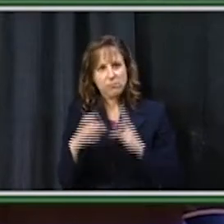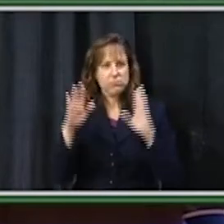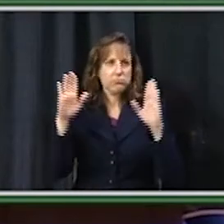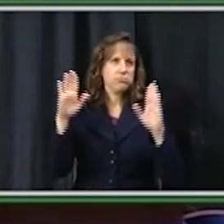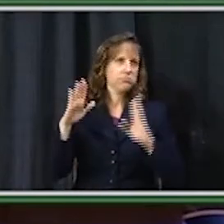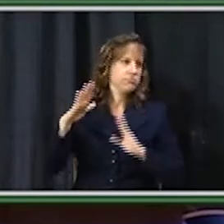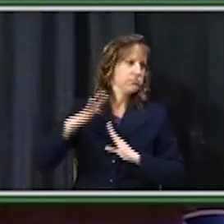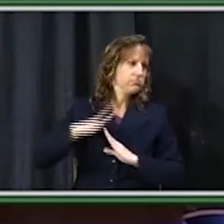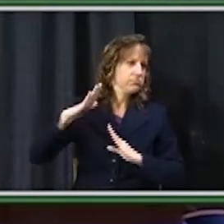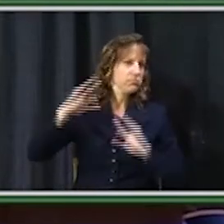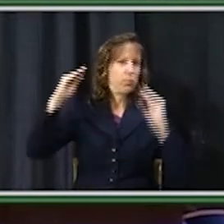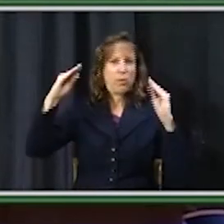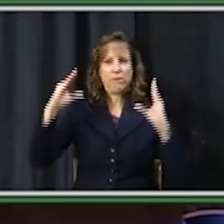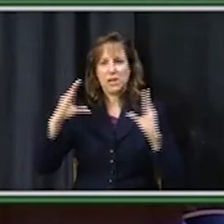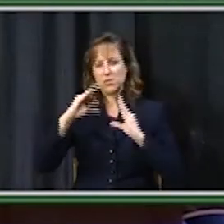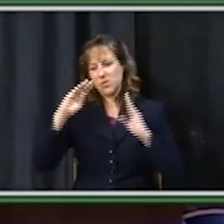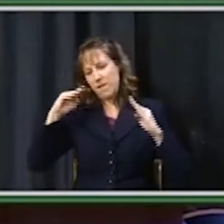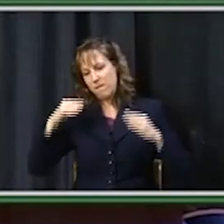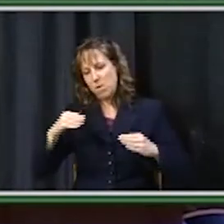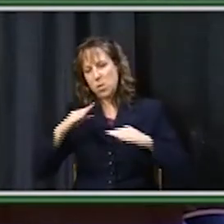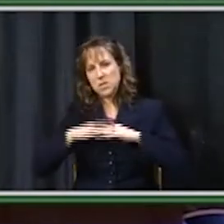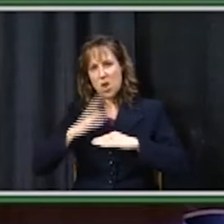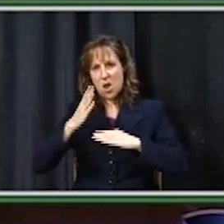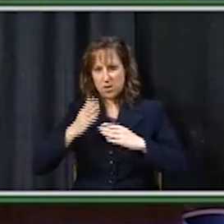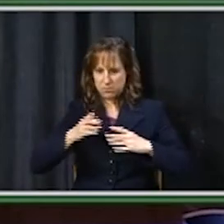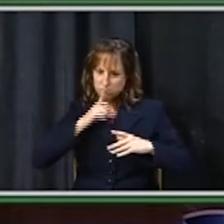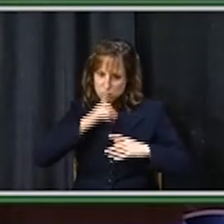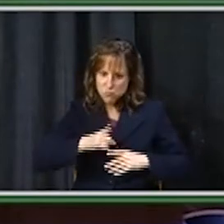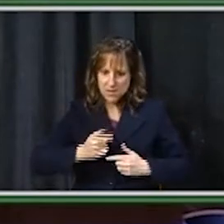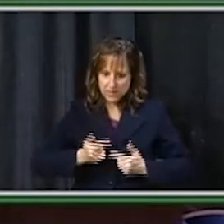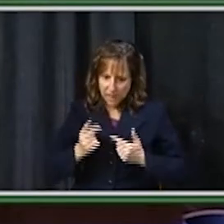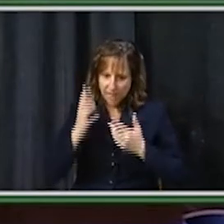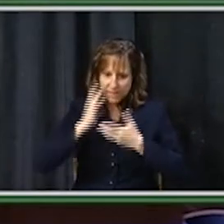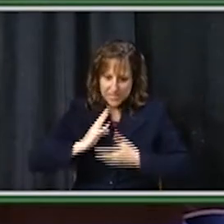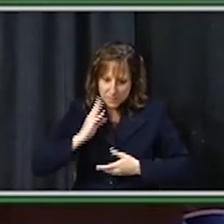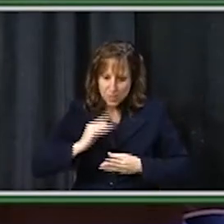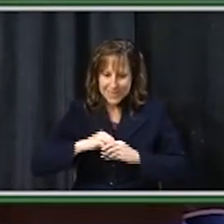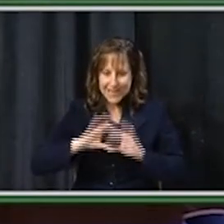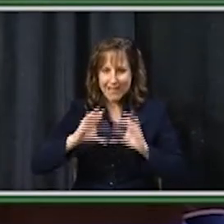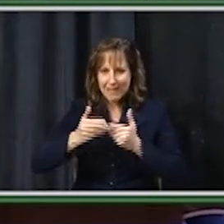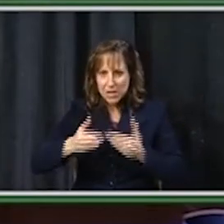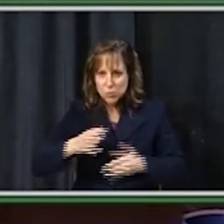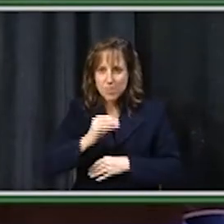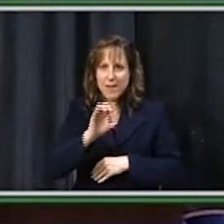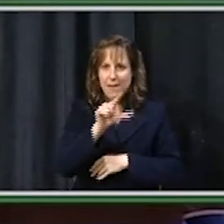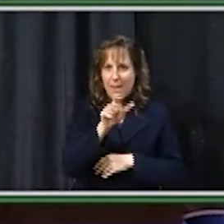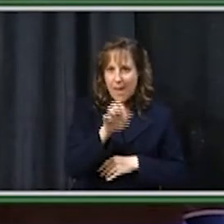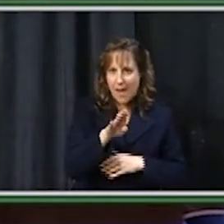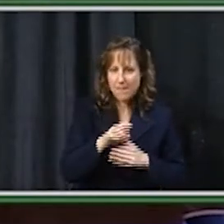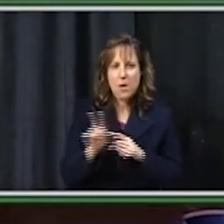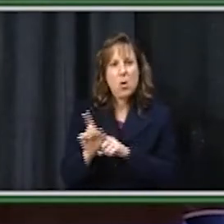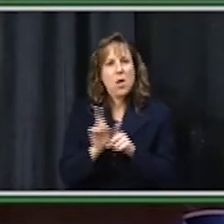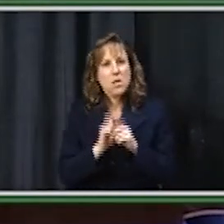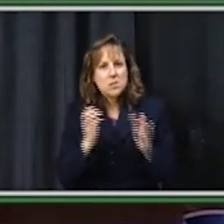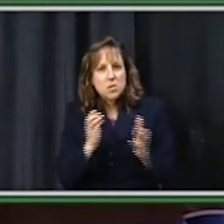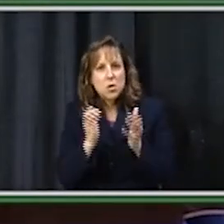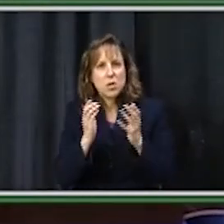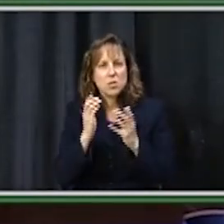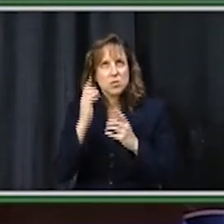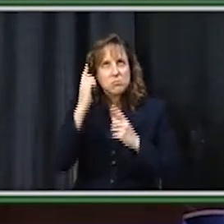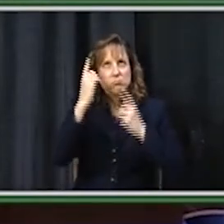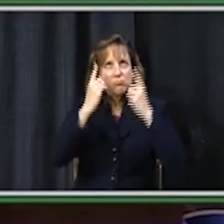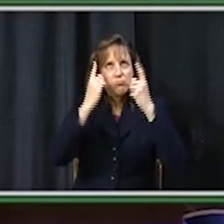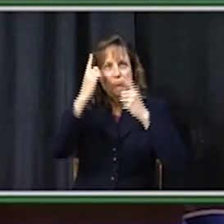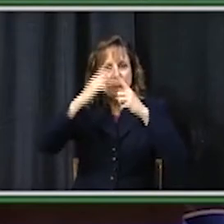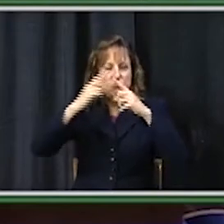professors and a focus on practical experience in our classrooms and our labs. We also foster critical thinking and